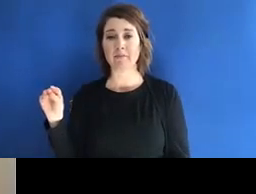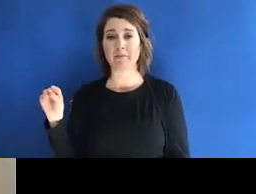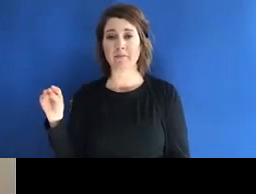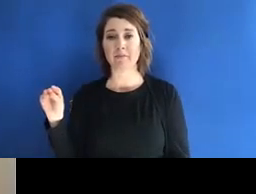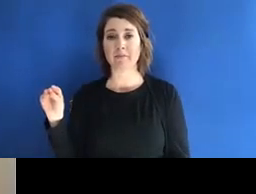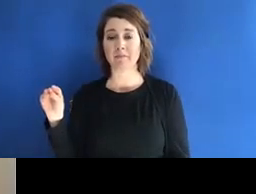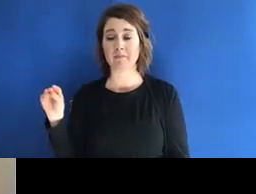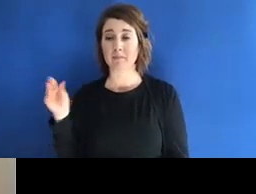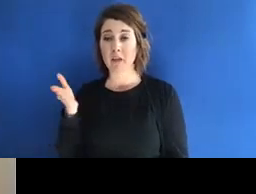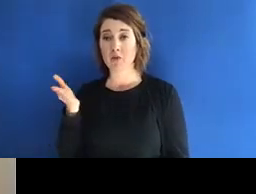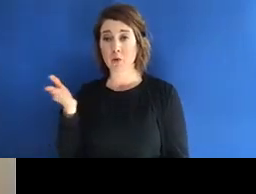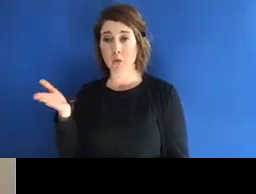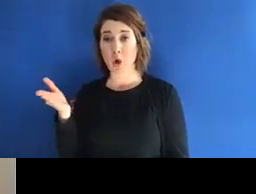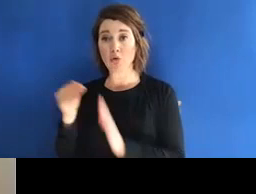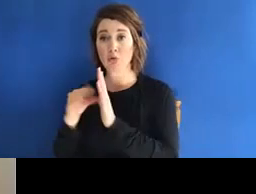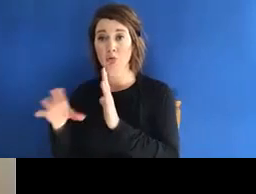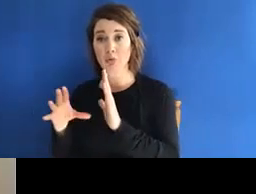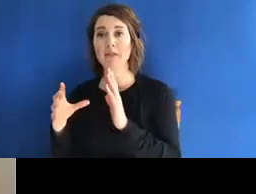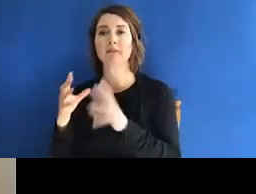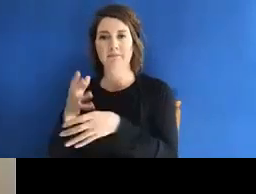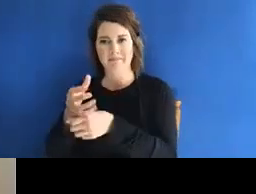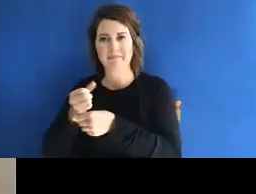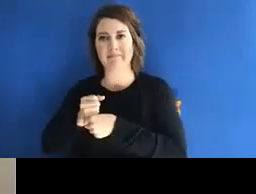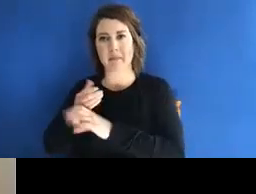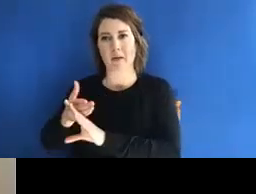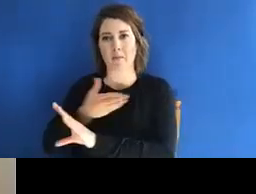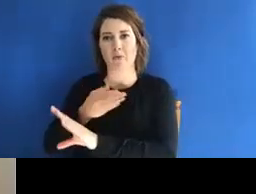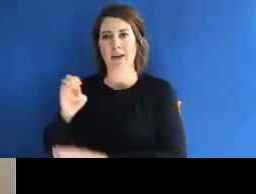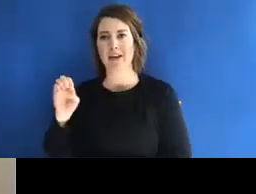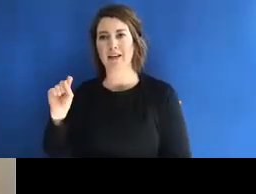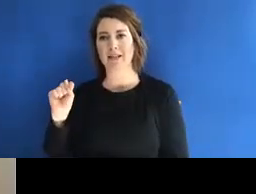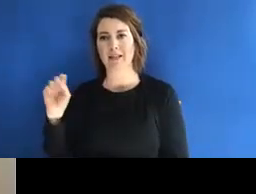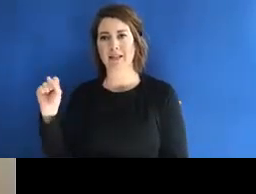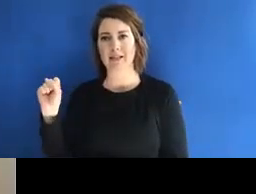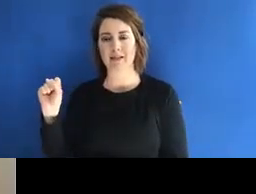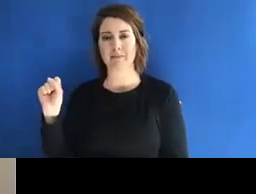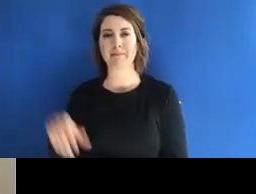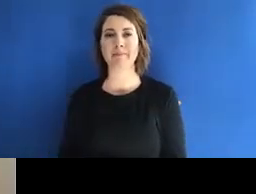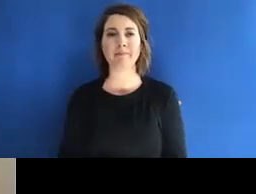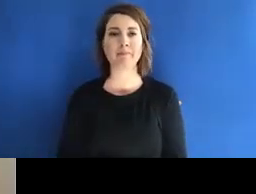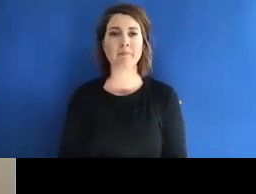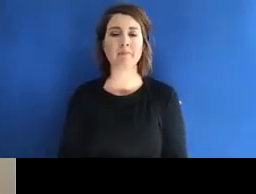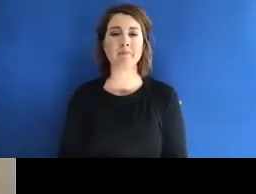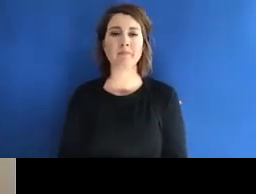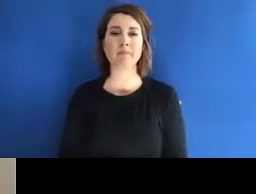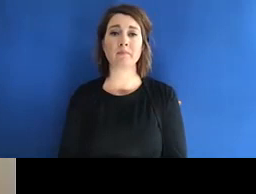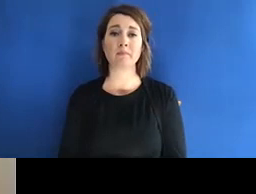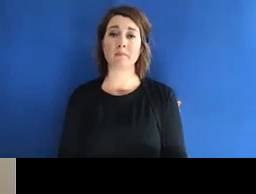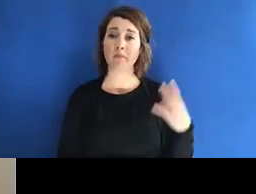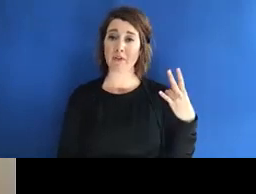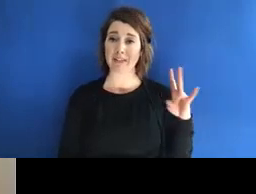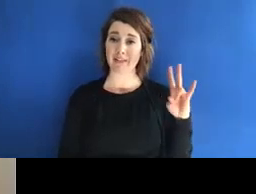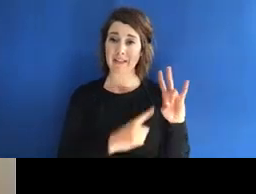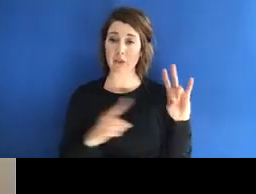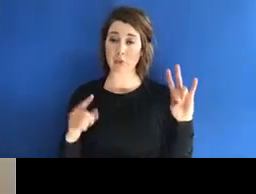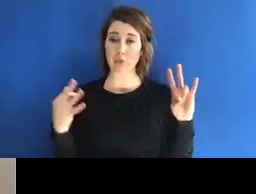student received a pre-employment transition service. From program year 17 to 19,